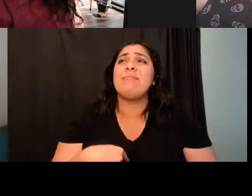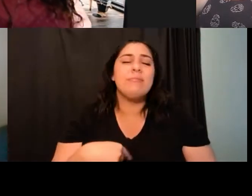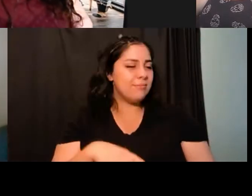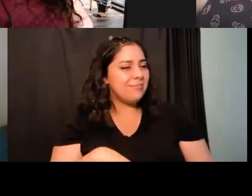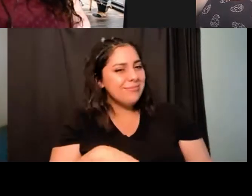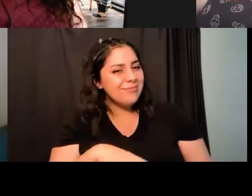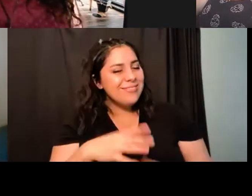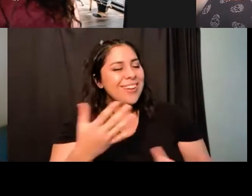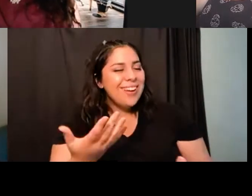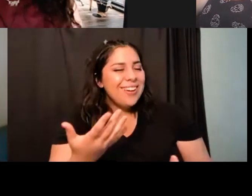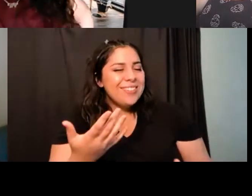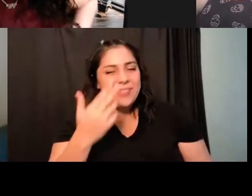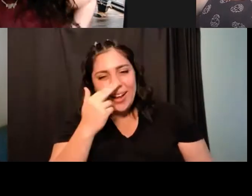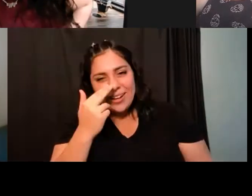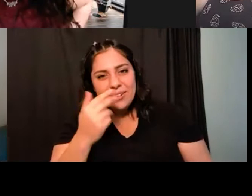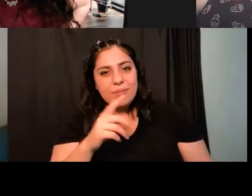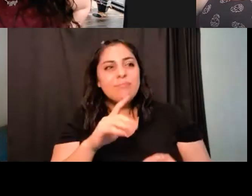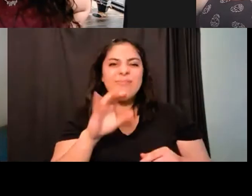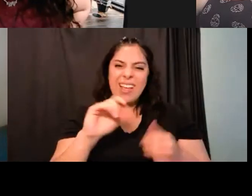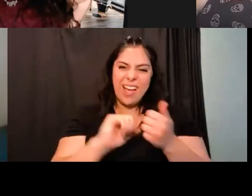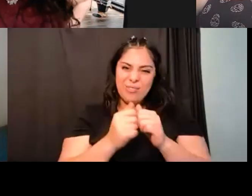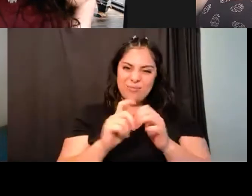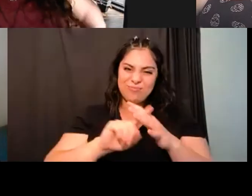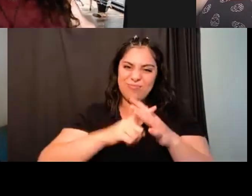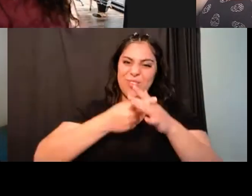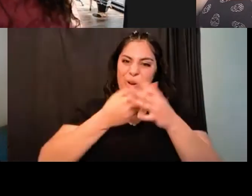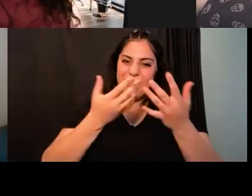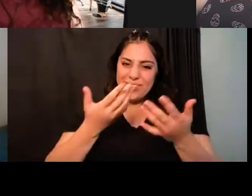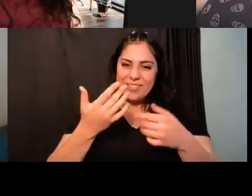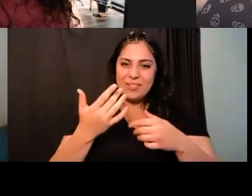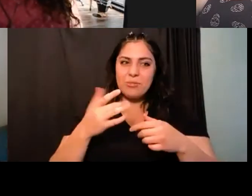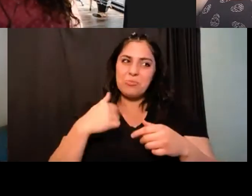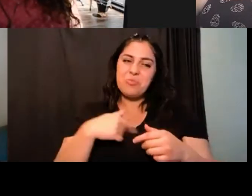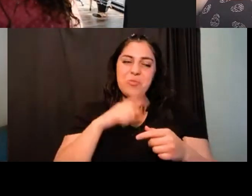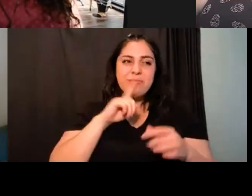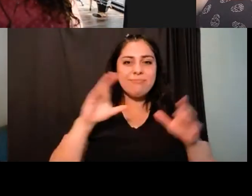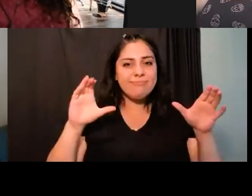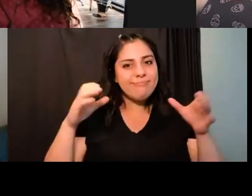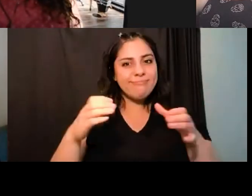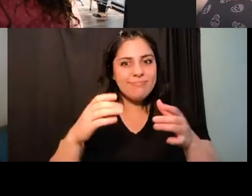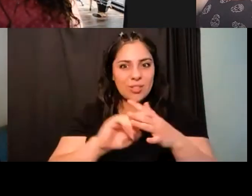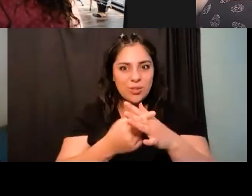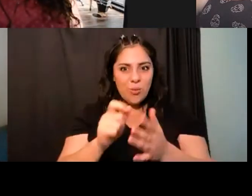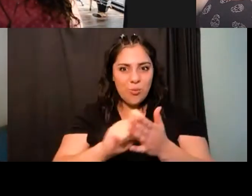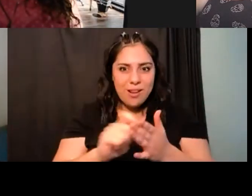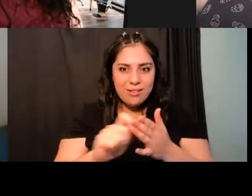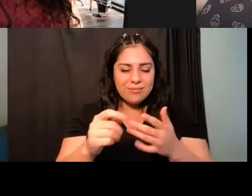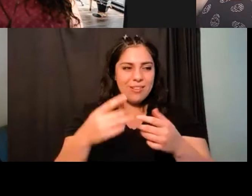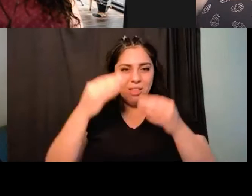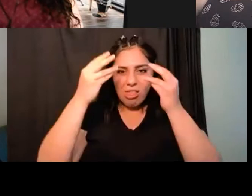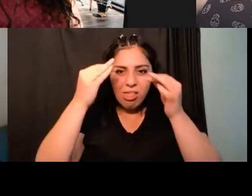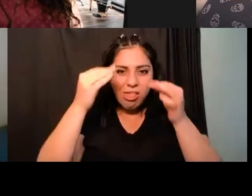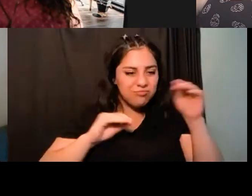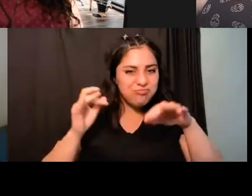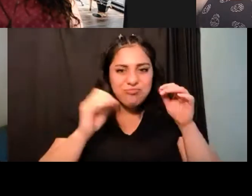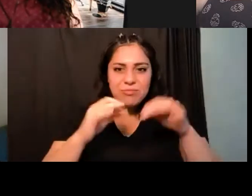I don't do that. So that's how it started. And we all just got together and we just started writing. We didn't know what it was going to come to. We didn't